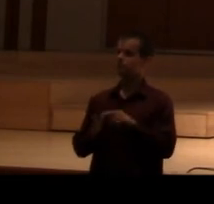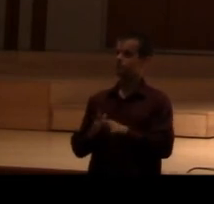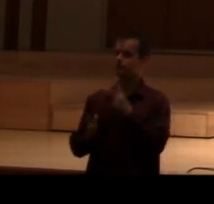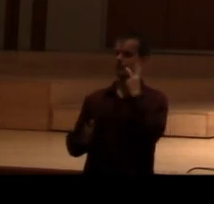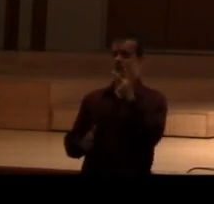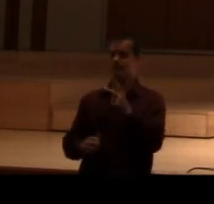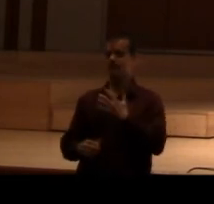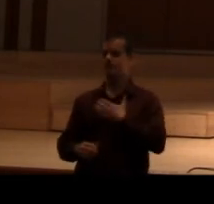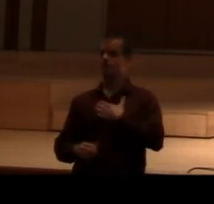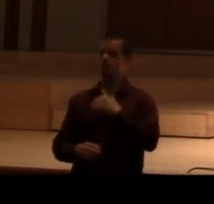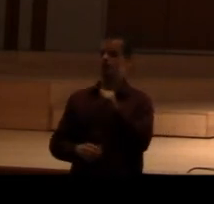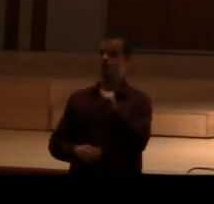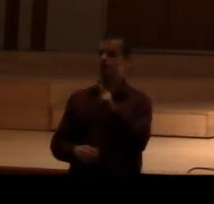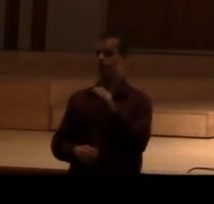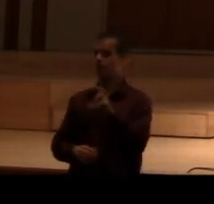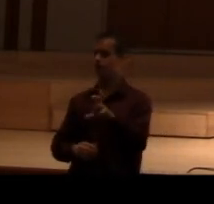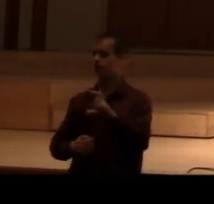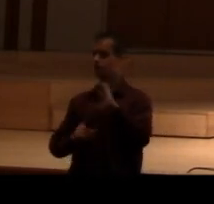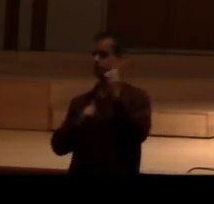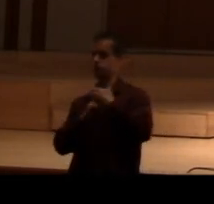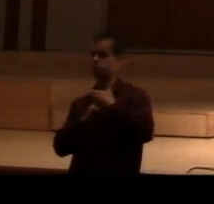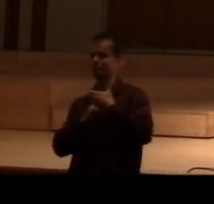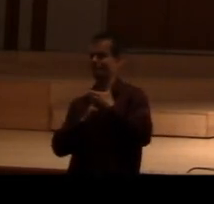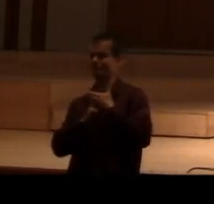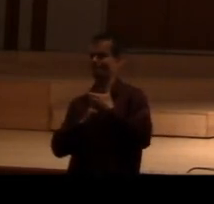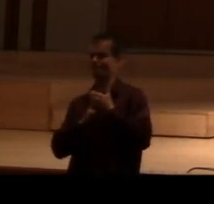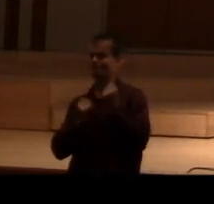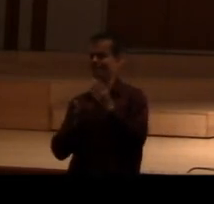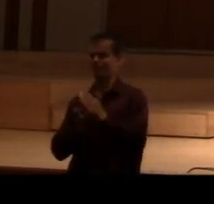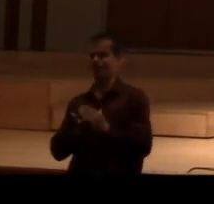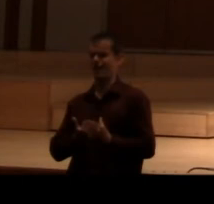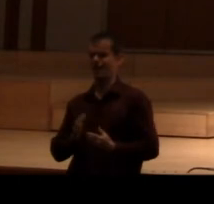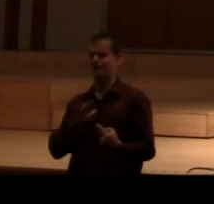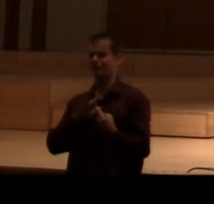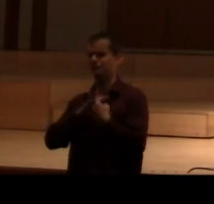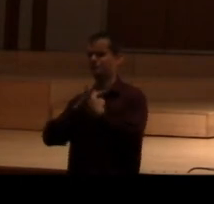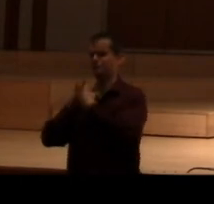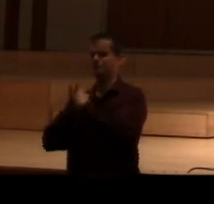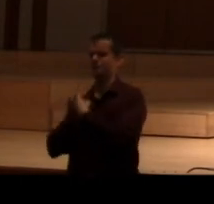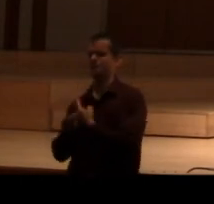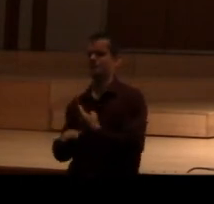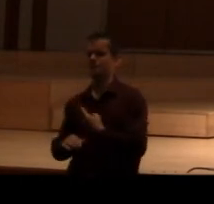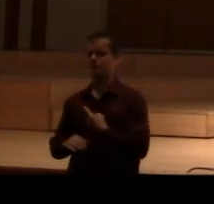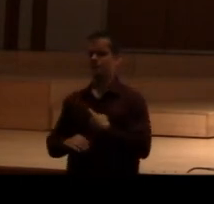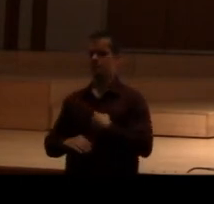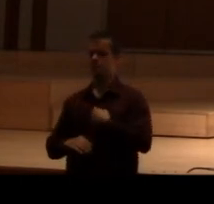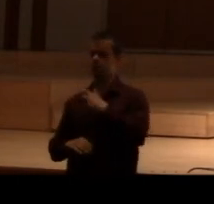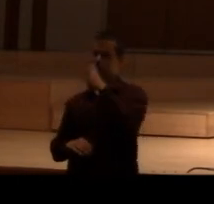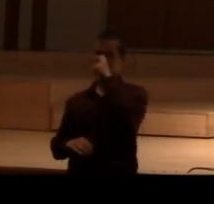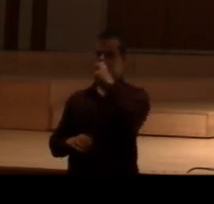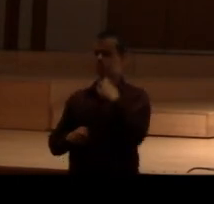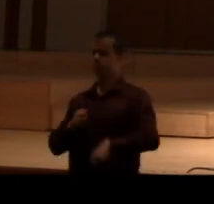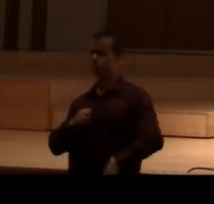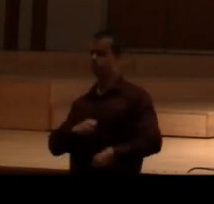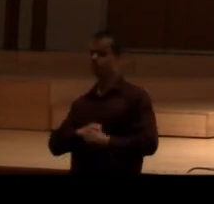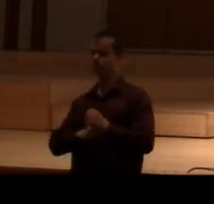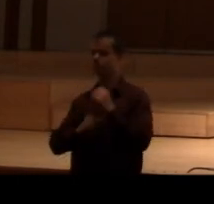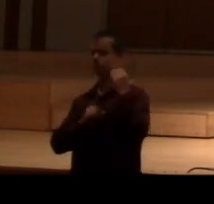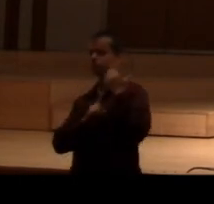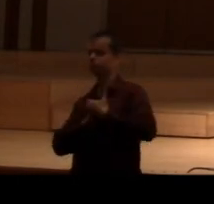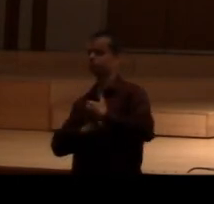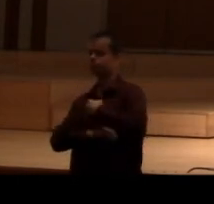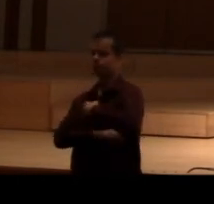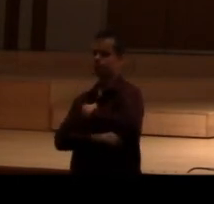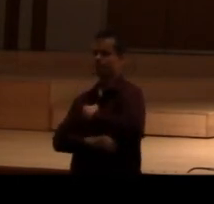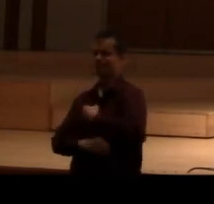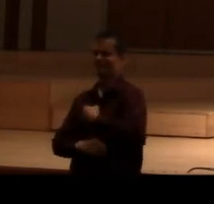suit of armor I was setting up was kind of showing cracks. That maybe wearing a stiff, invisible suit of armor made me a little